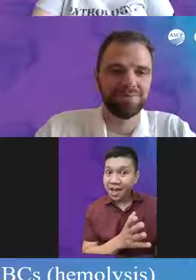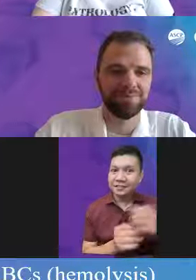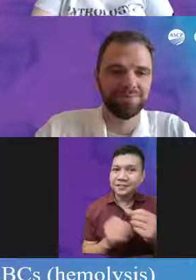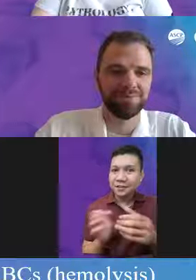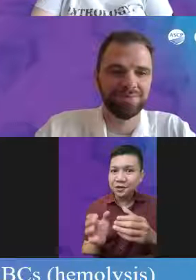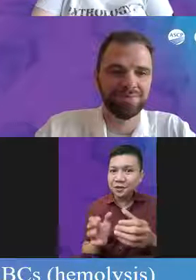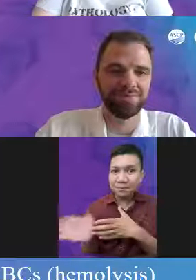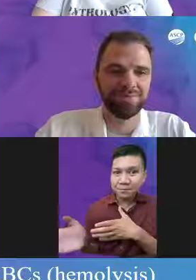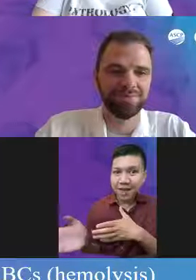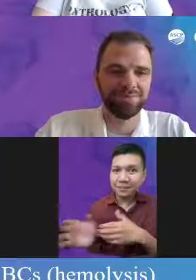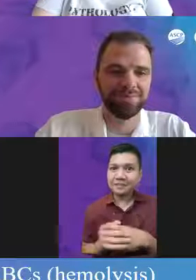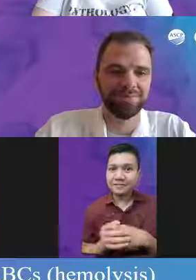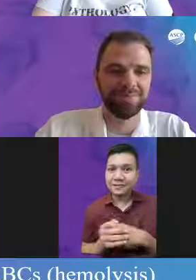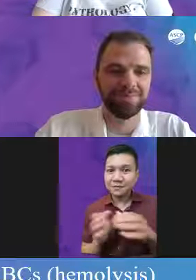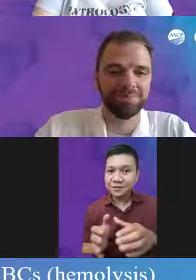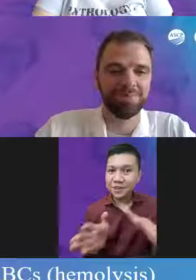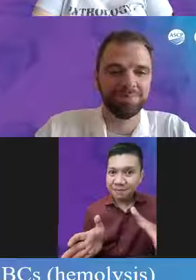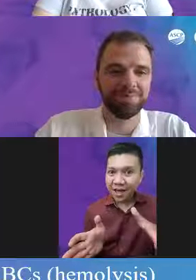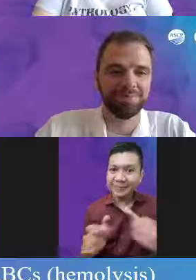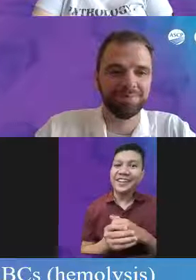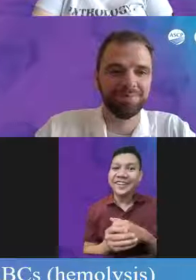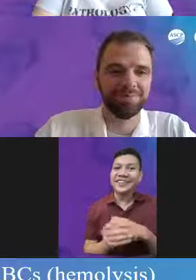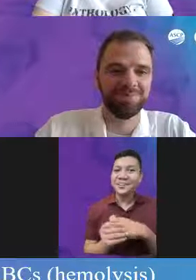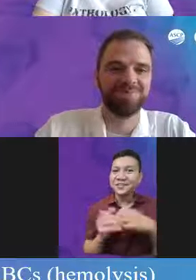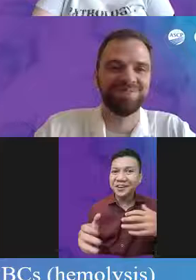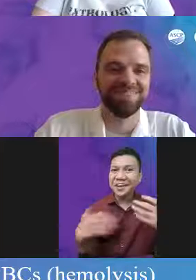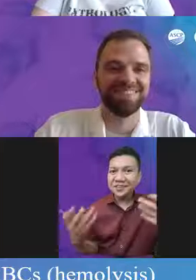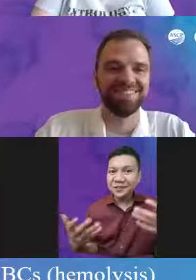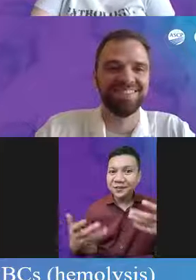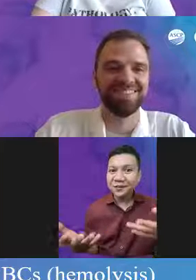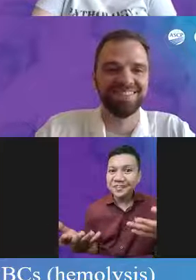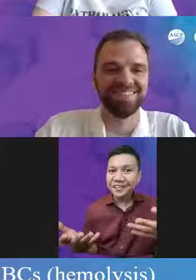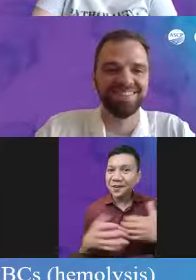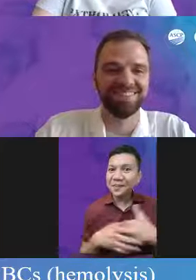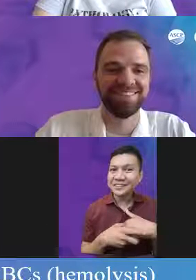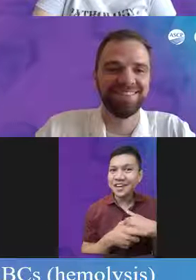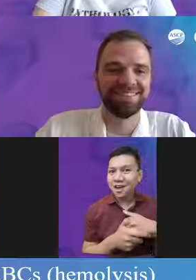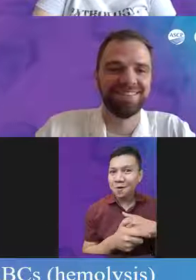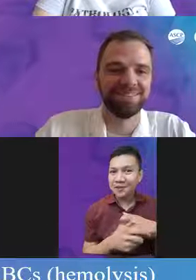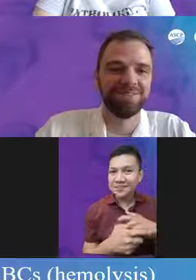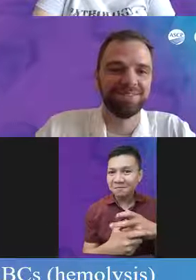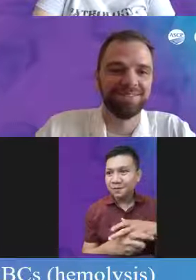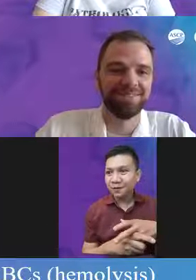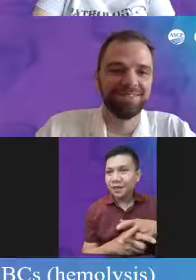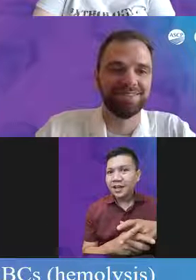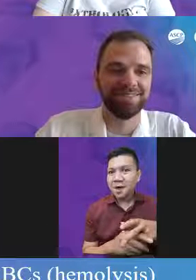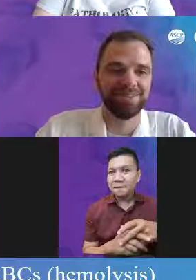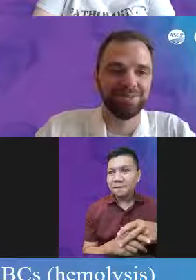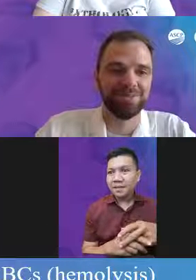schistocyte, bad, teardrops, bad, spherocytes, bad. Those are, the clues that I always tell